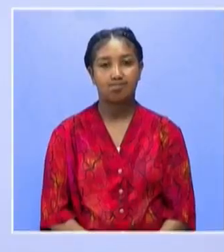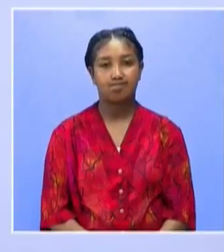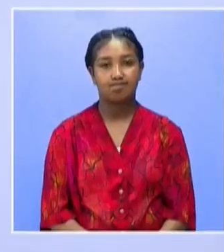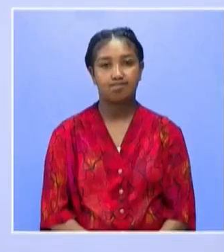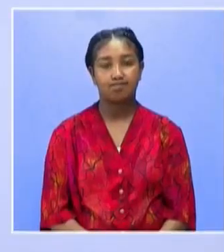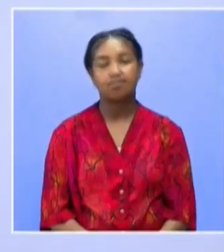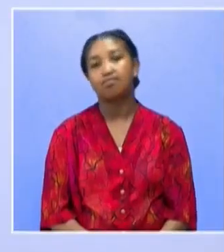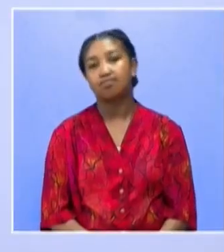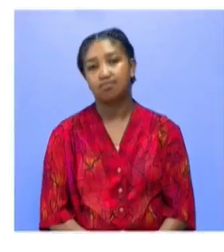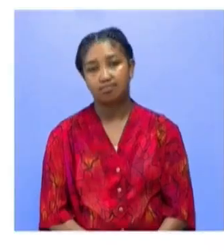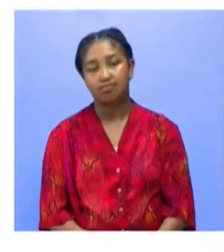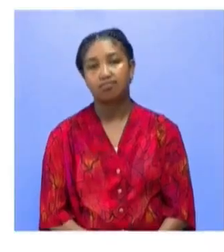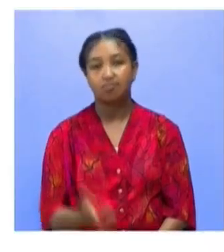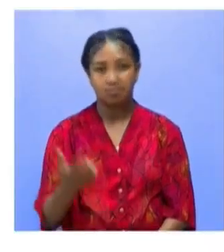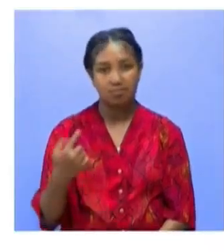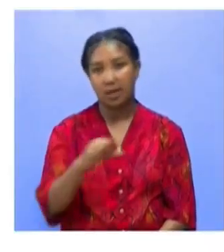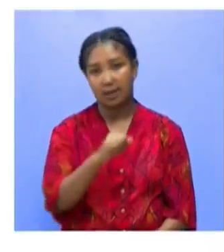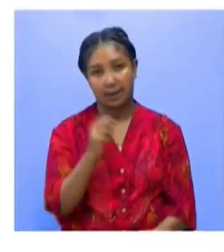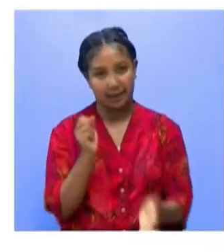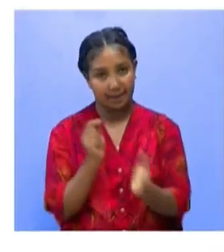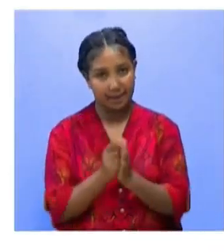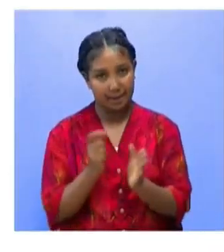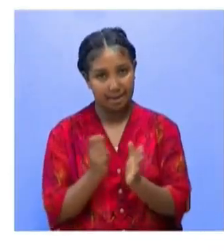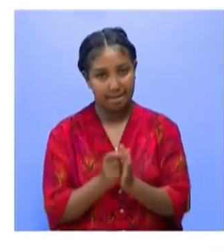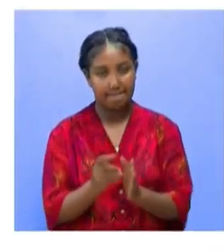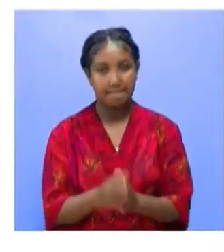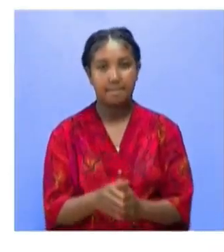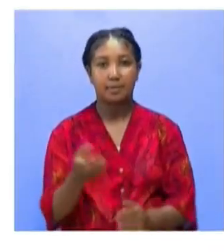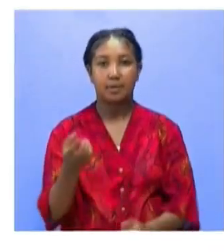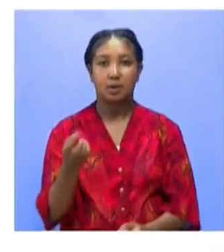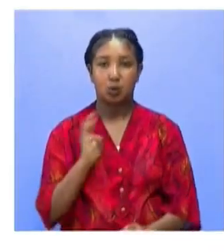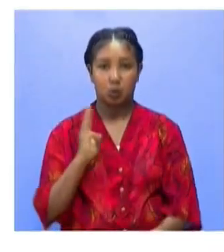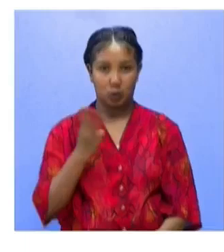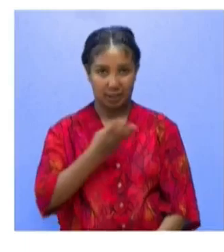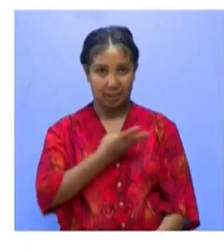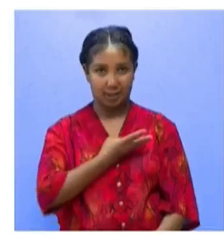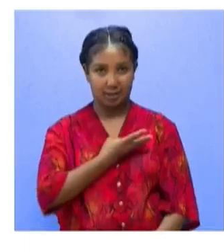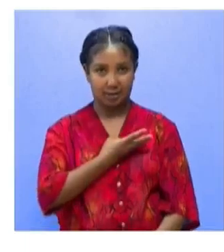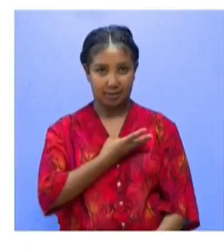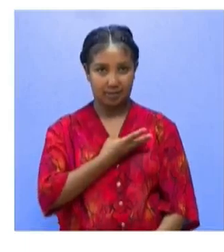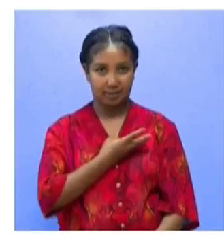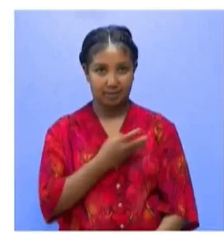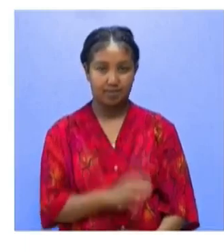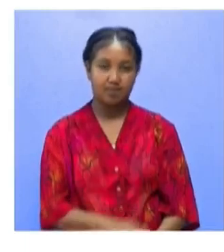And that's how we can, maybe you can say another example. We